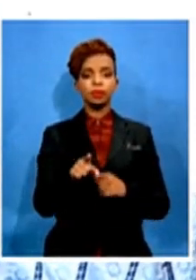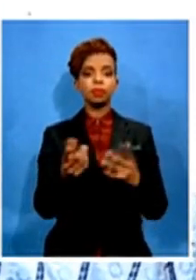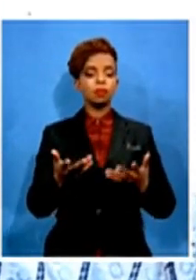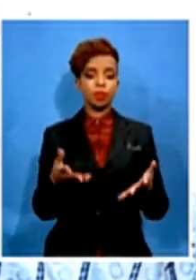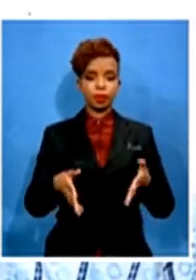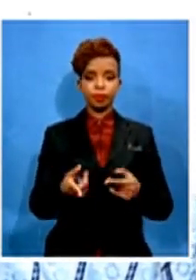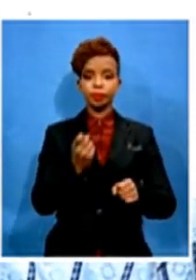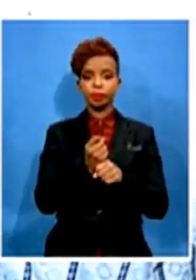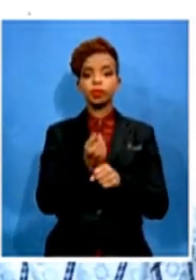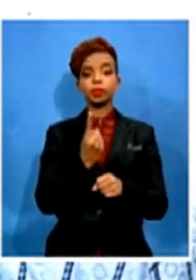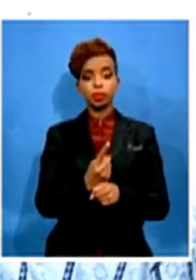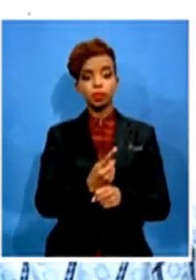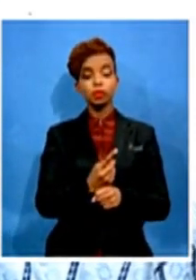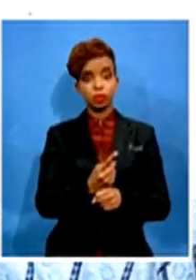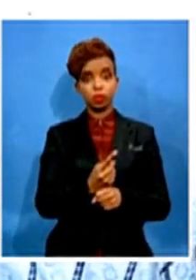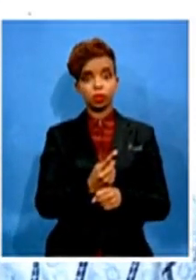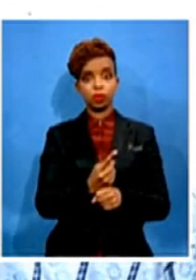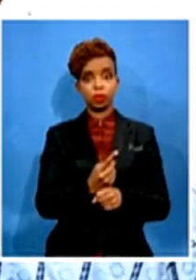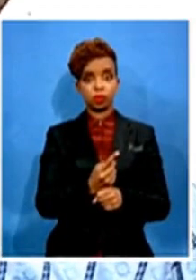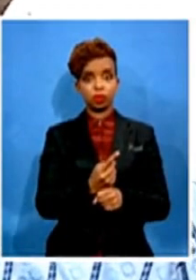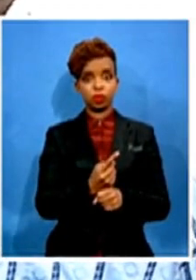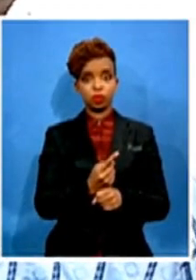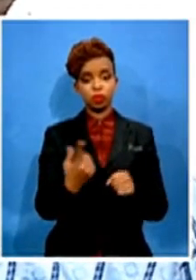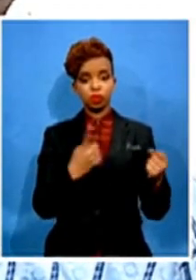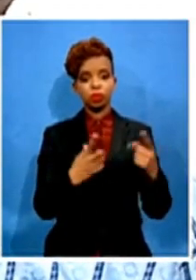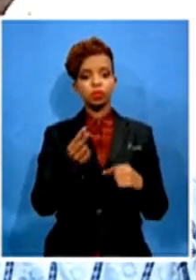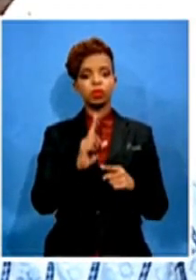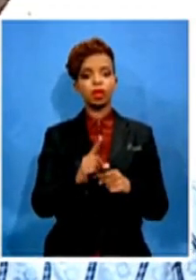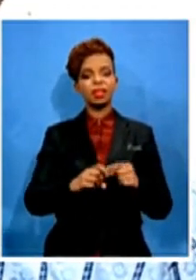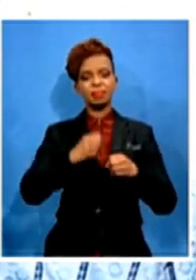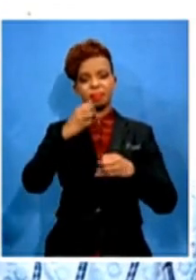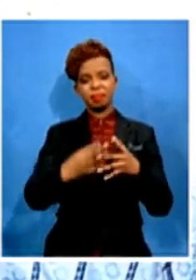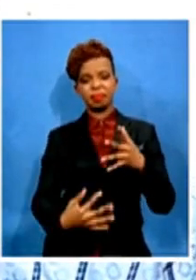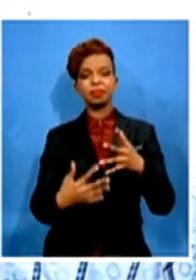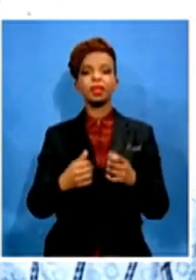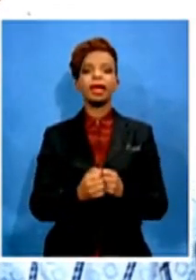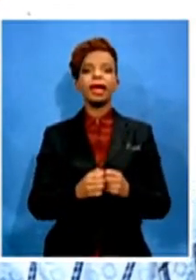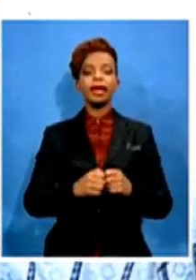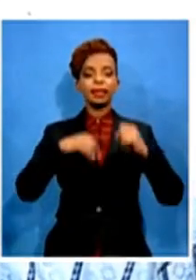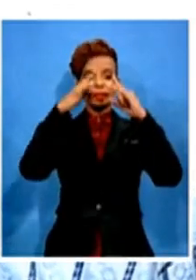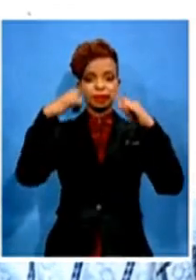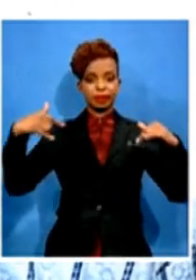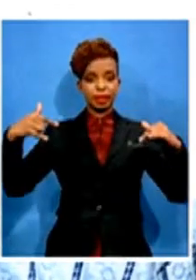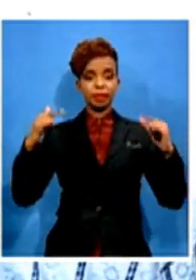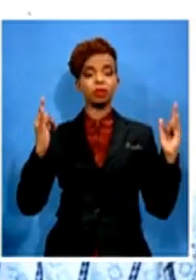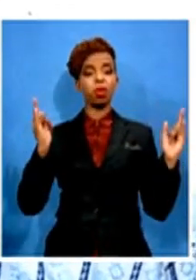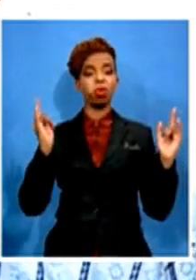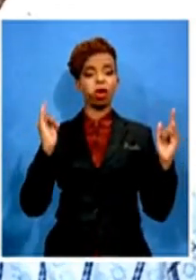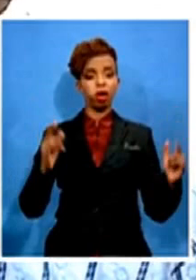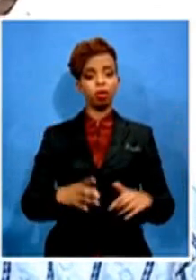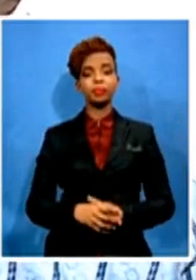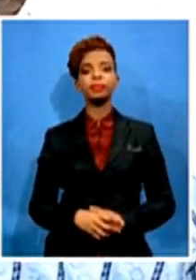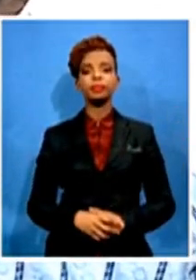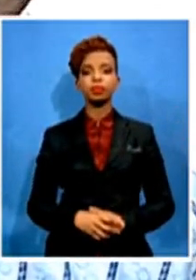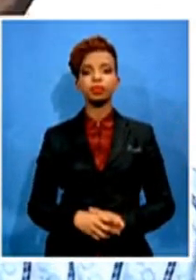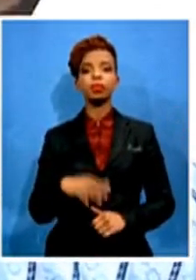we put up a number of tents, and so they used a lot of marquees. And when the surge came, I actually had an emergency meeting, and we